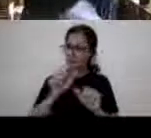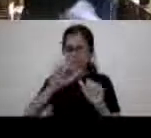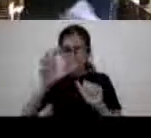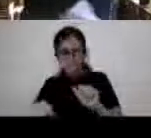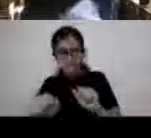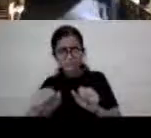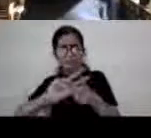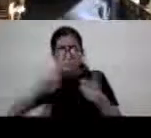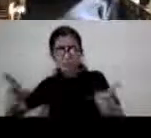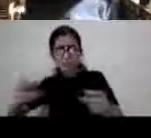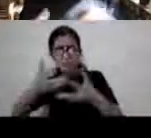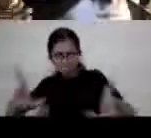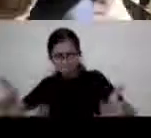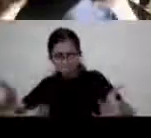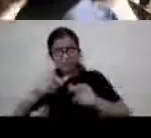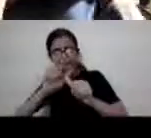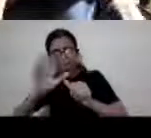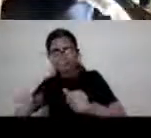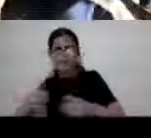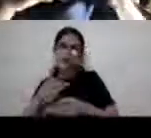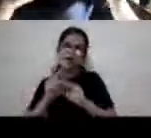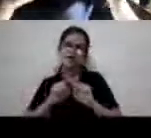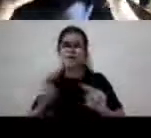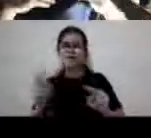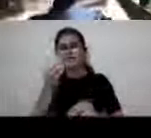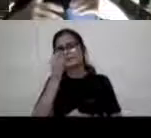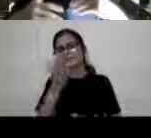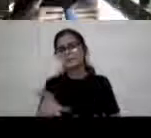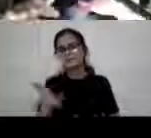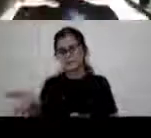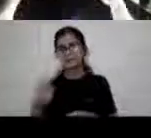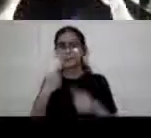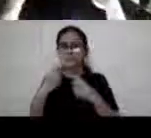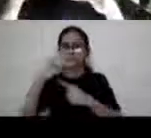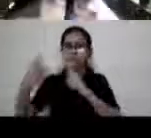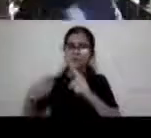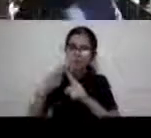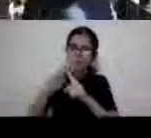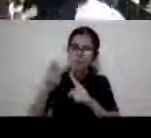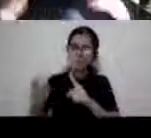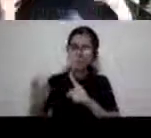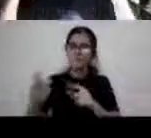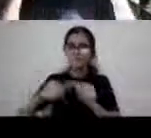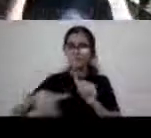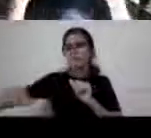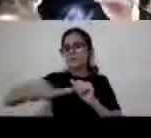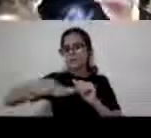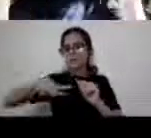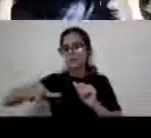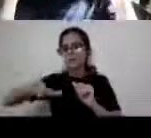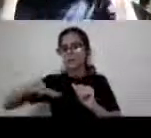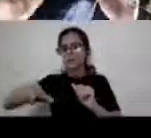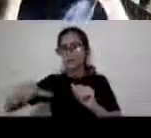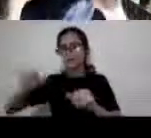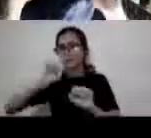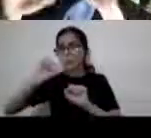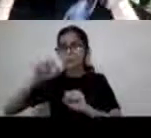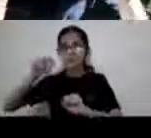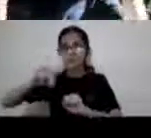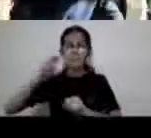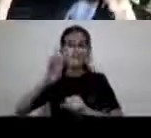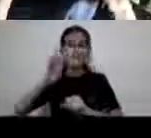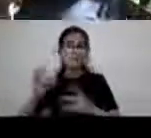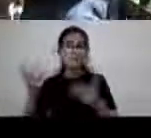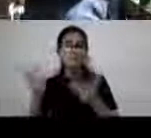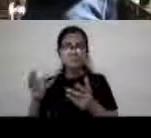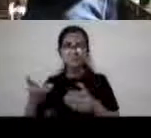those objects. And by that, we are talking about the area of your knees, so that you can go